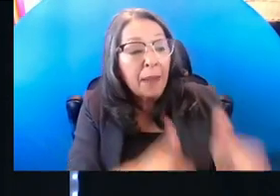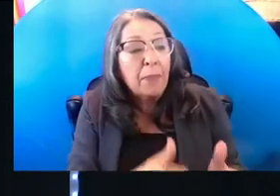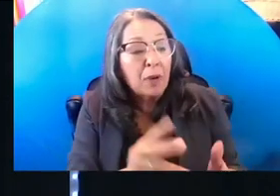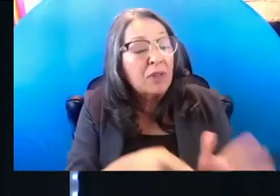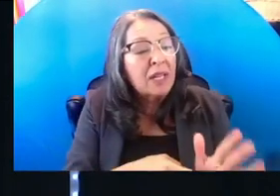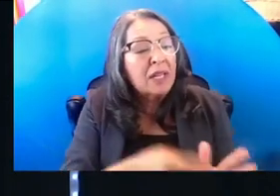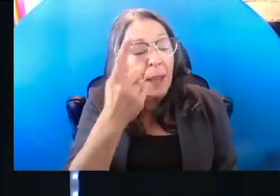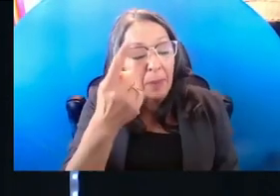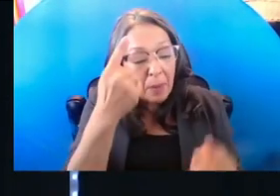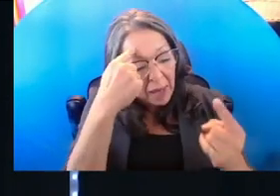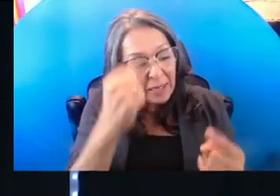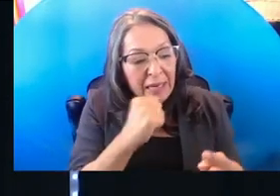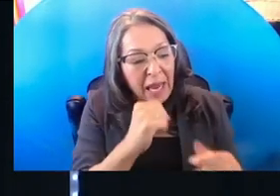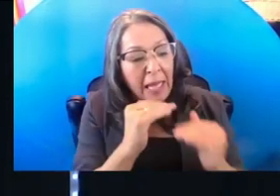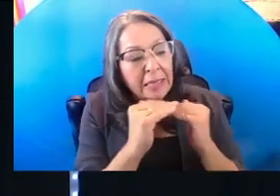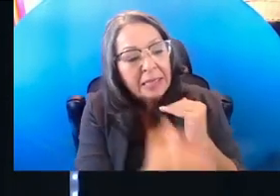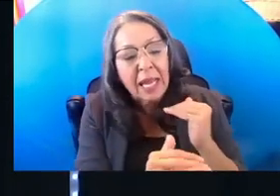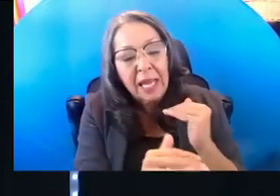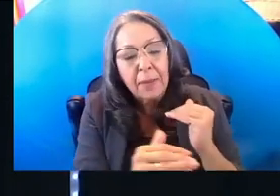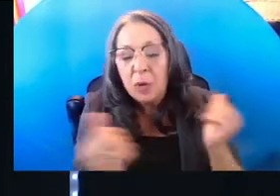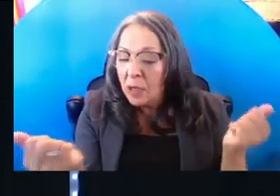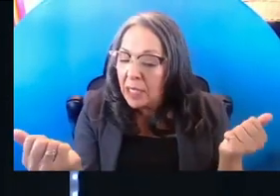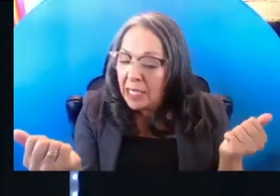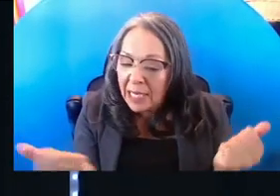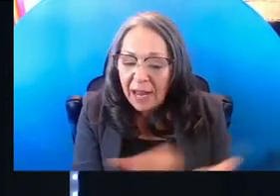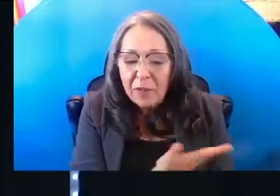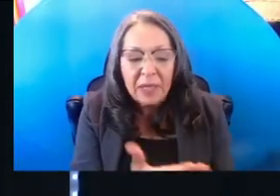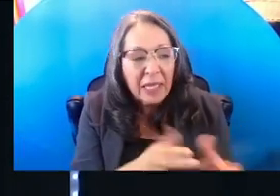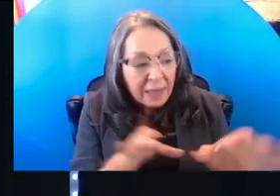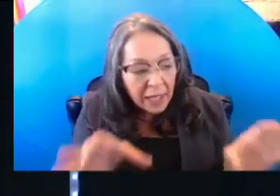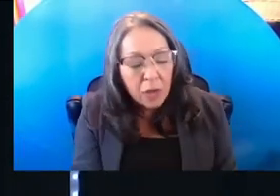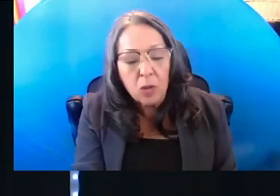and unstable in all they do.